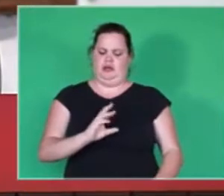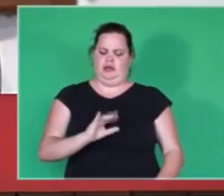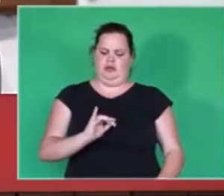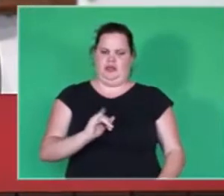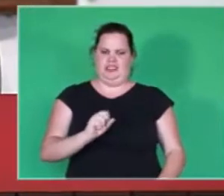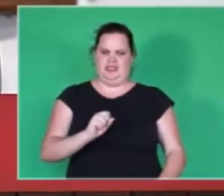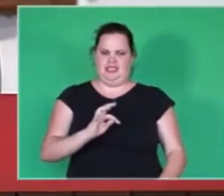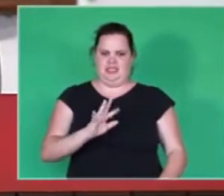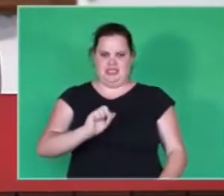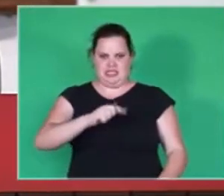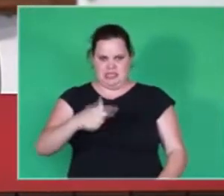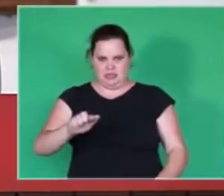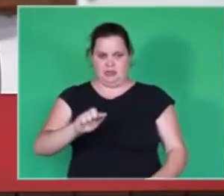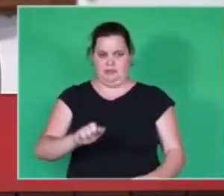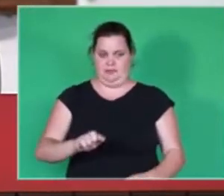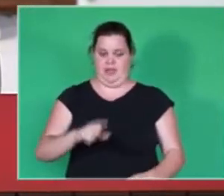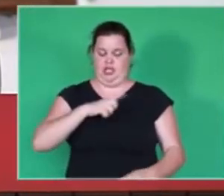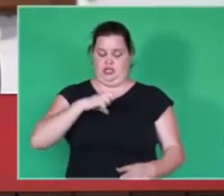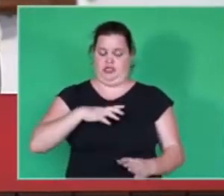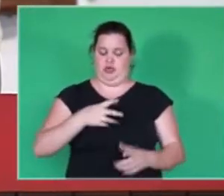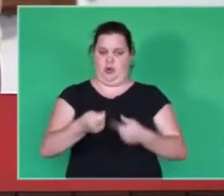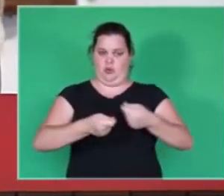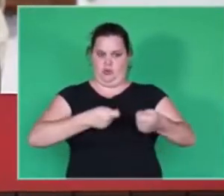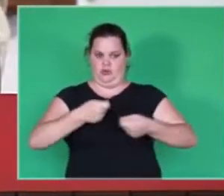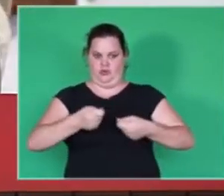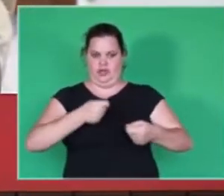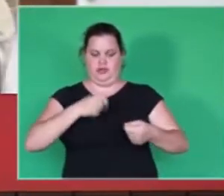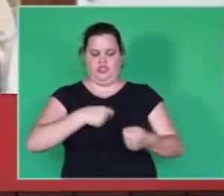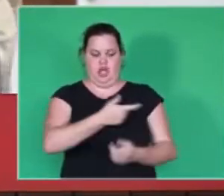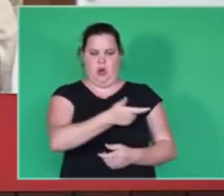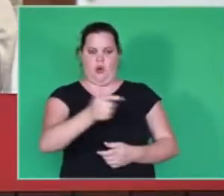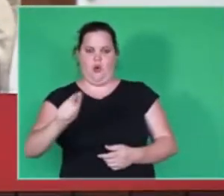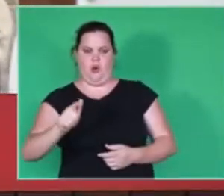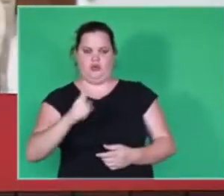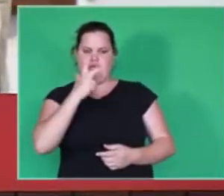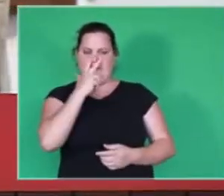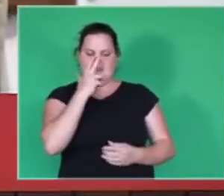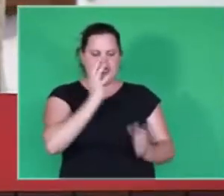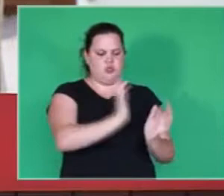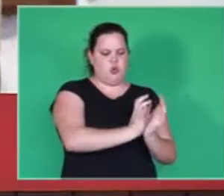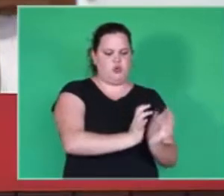And this church had its fiefdoms